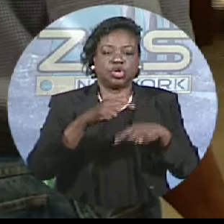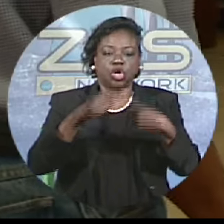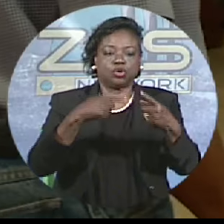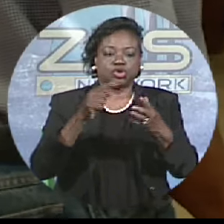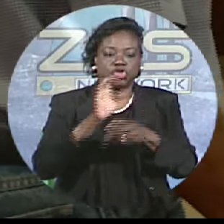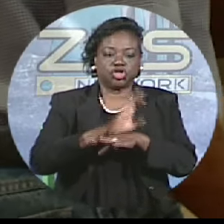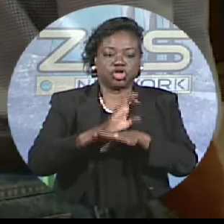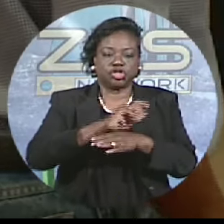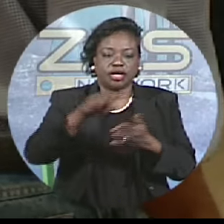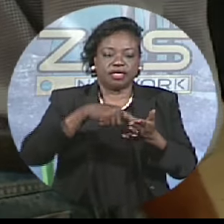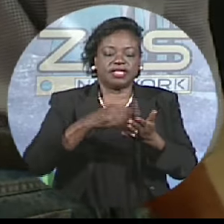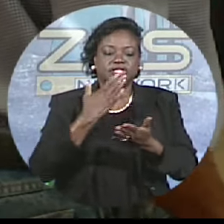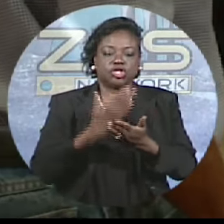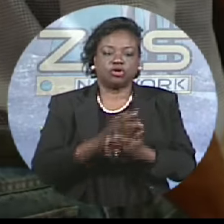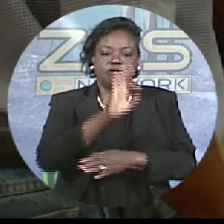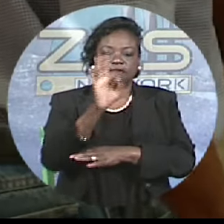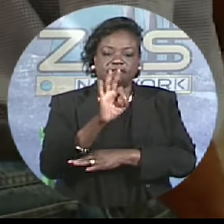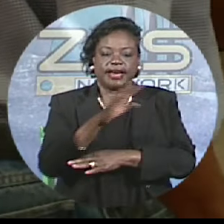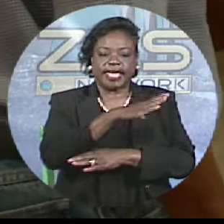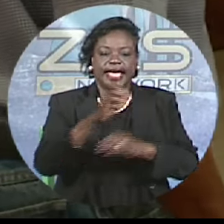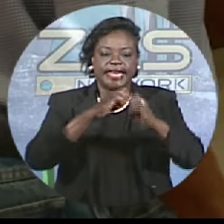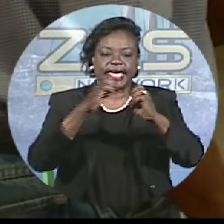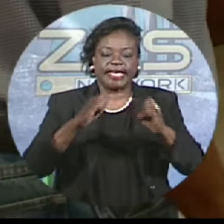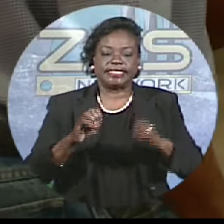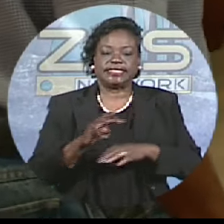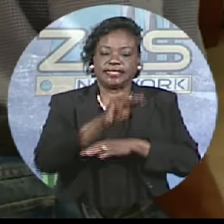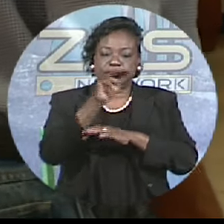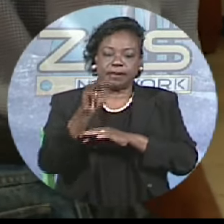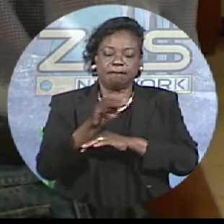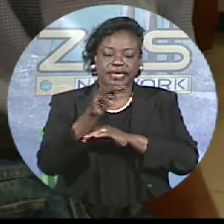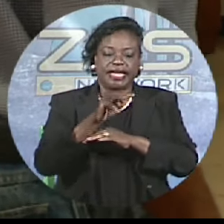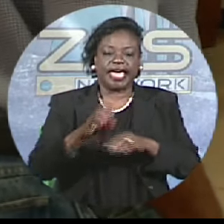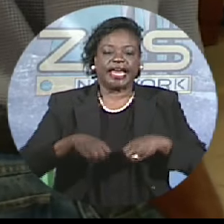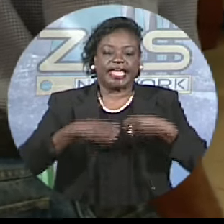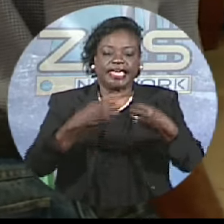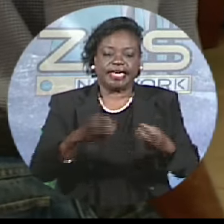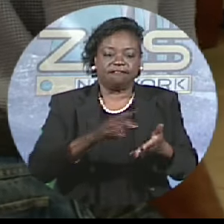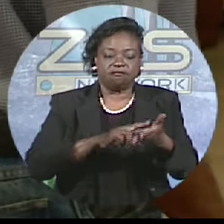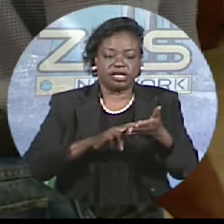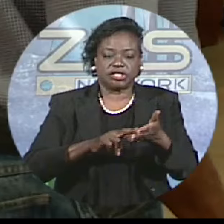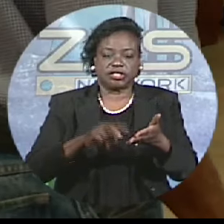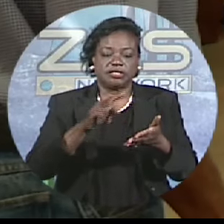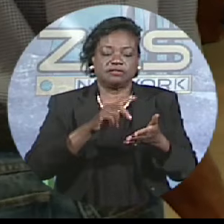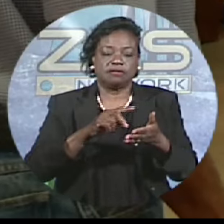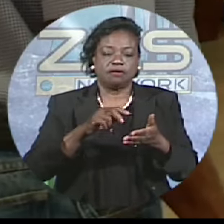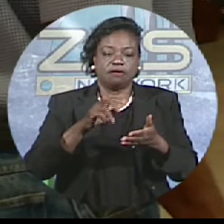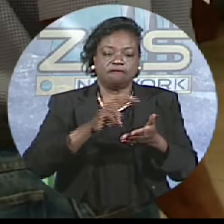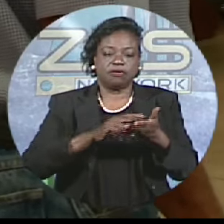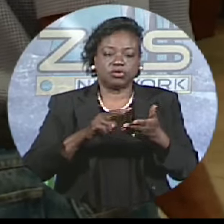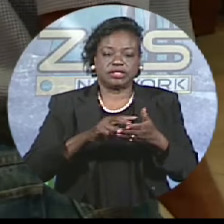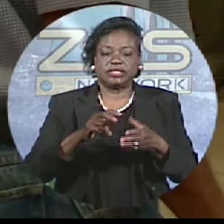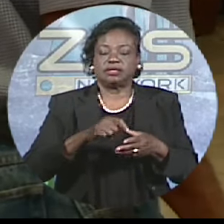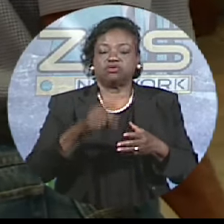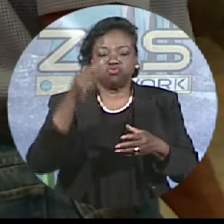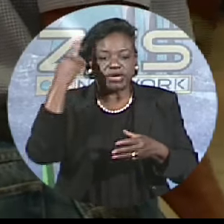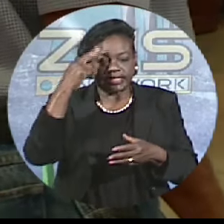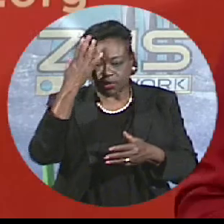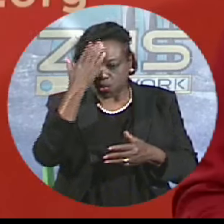Good Friday and Easter Monday, Dr. Minnis gave registered voters another reason why they should vote for the Free National